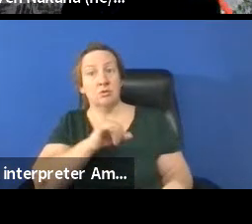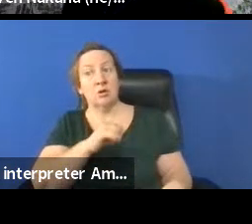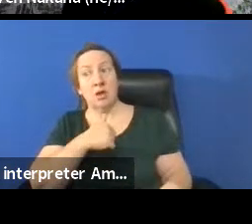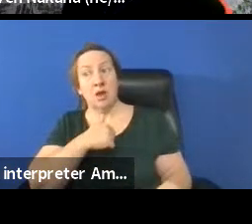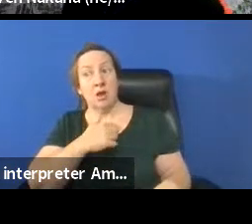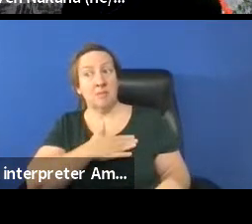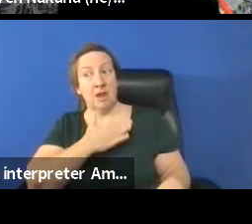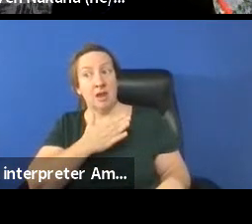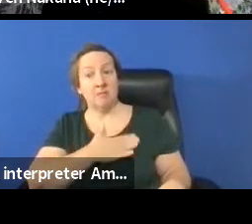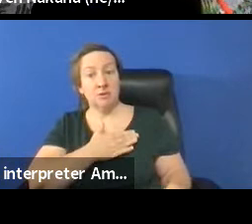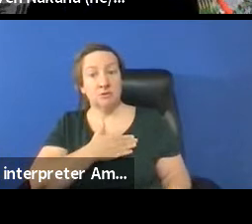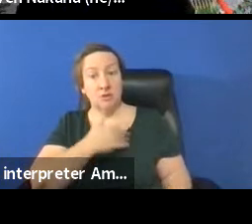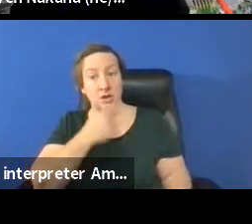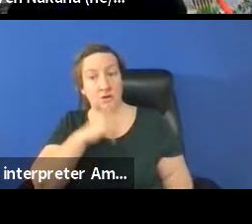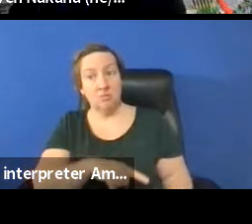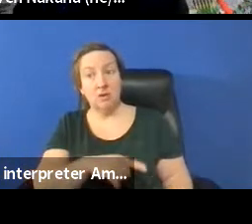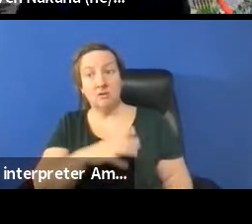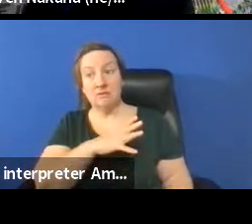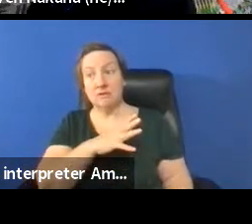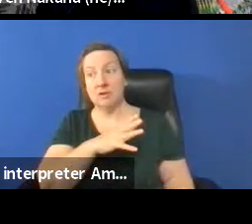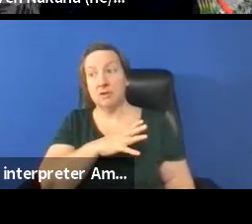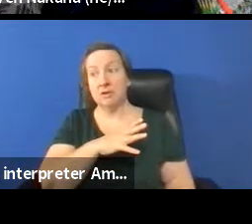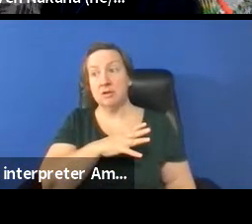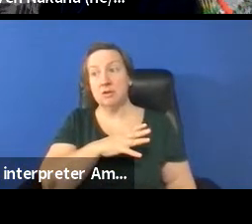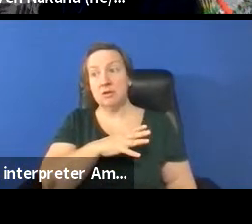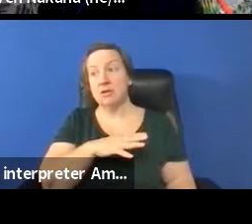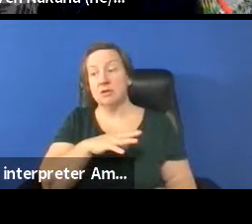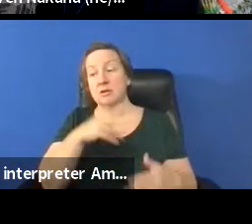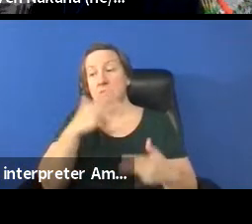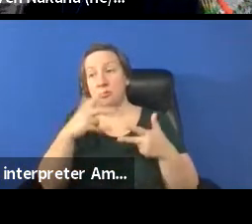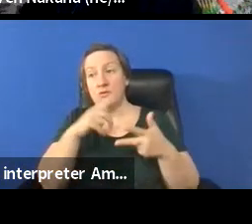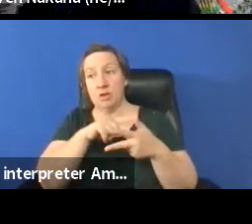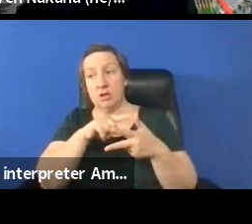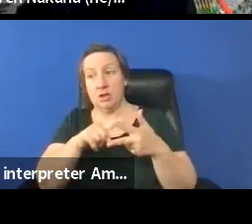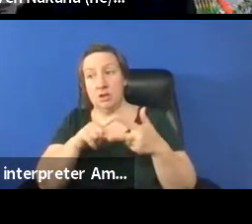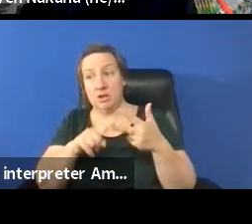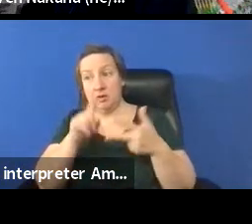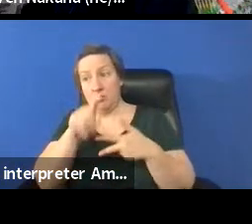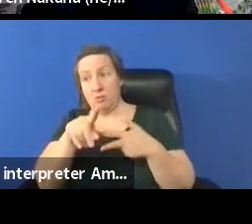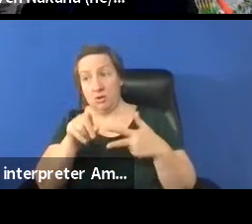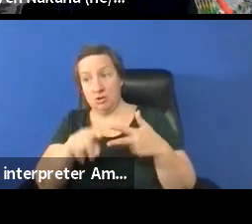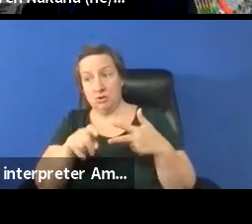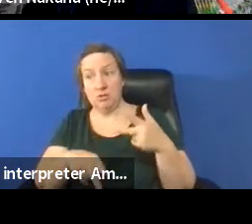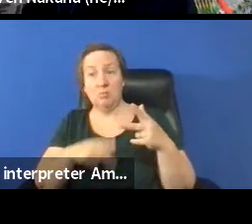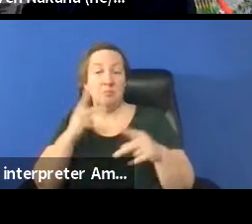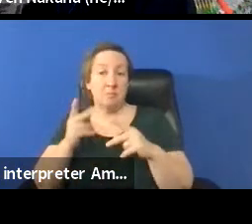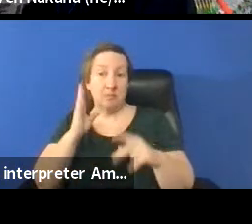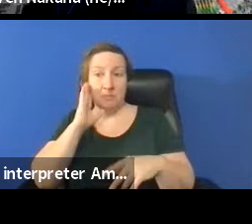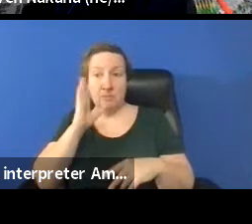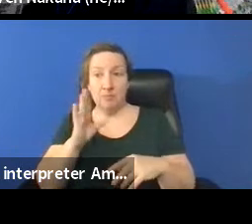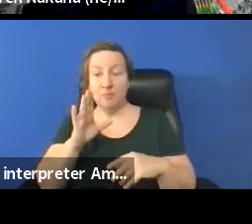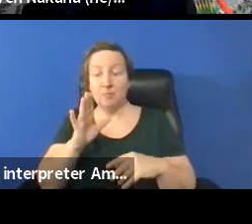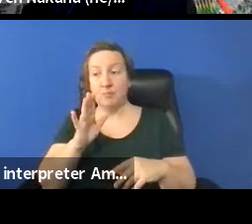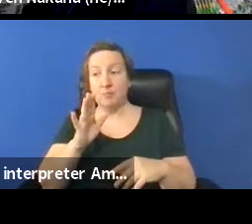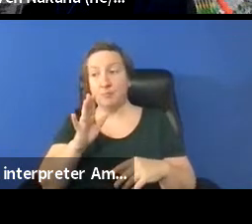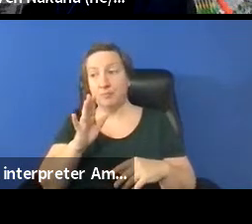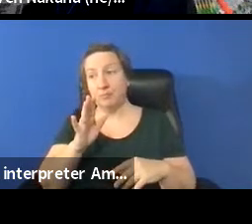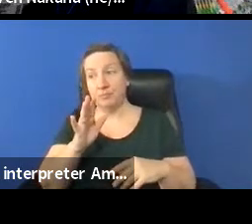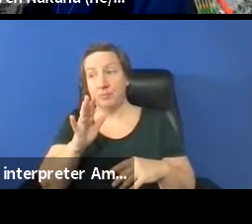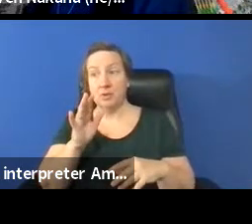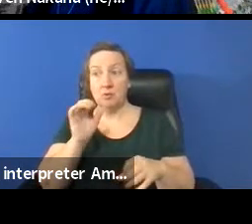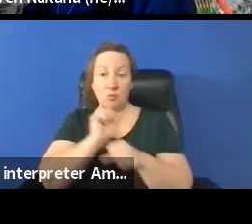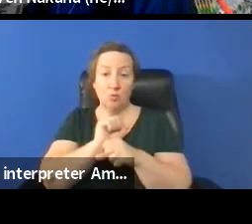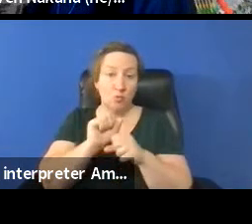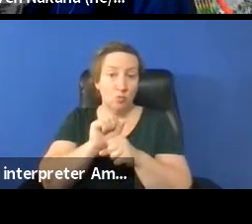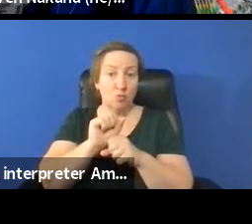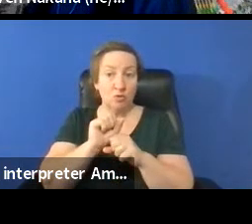happy to. Okay. So the 3 questions that people are going to work